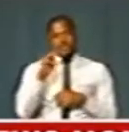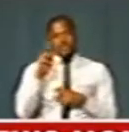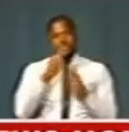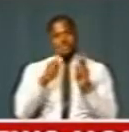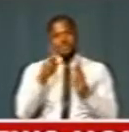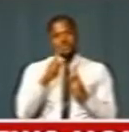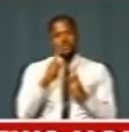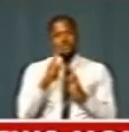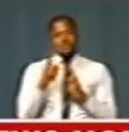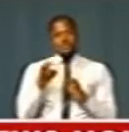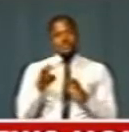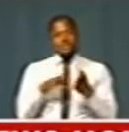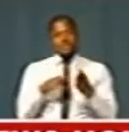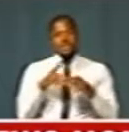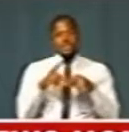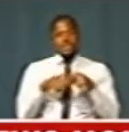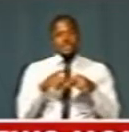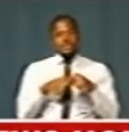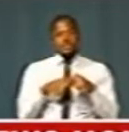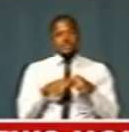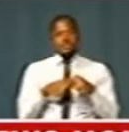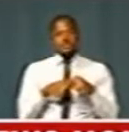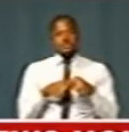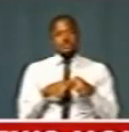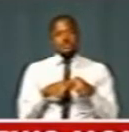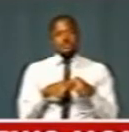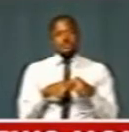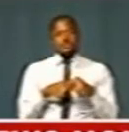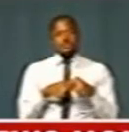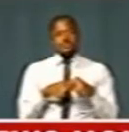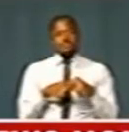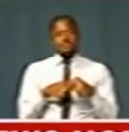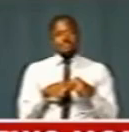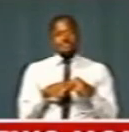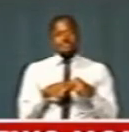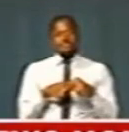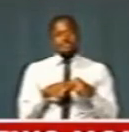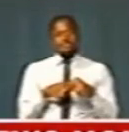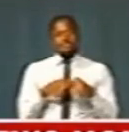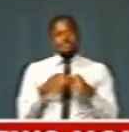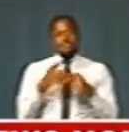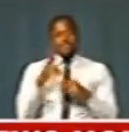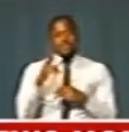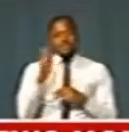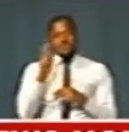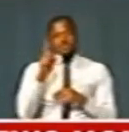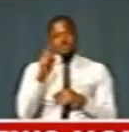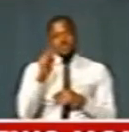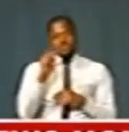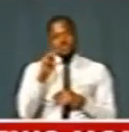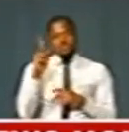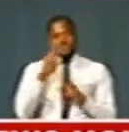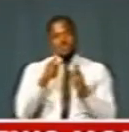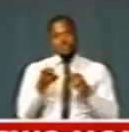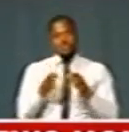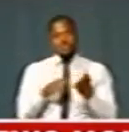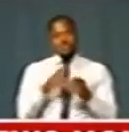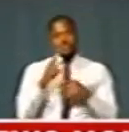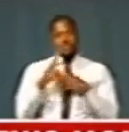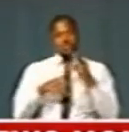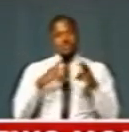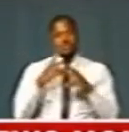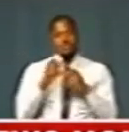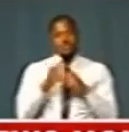people died from AIDS-related illnesses. 320 million people died globally